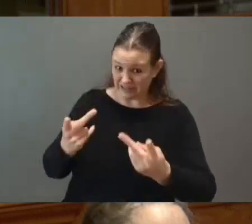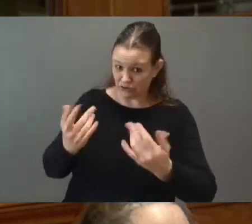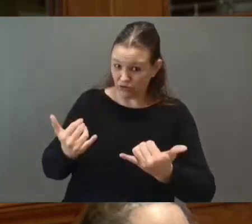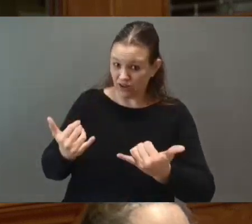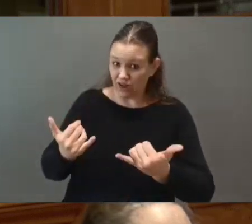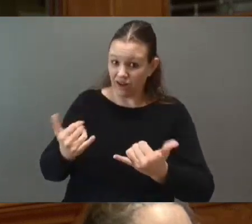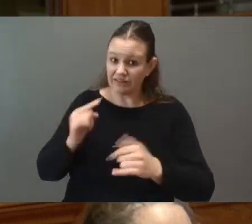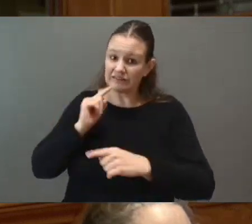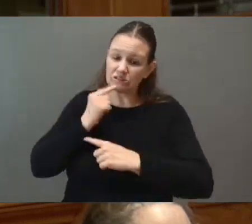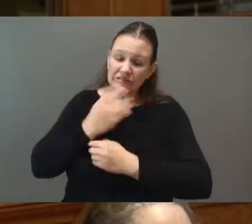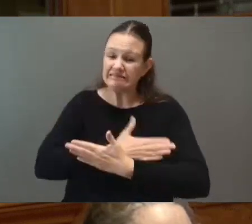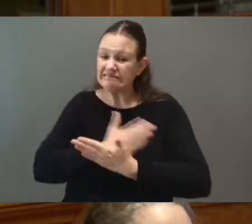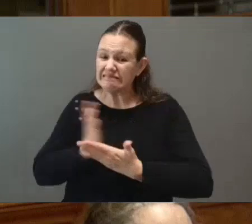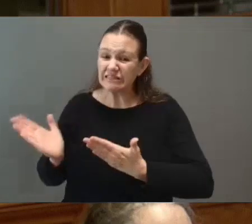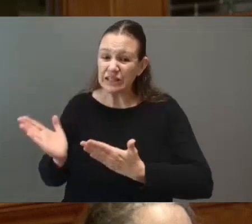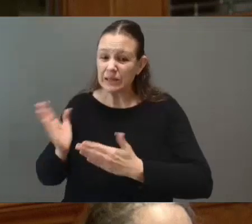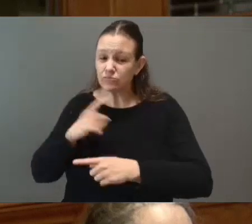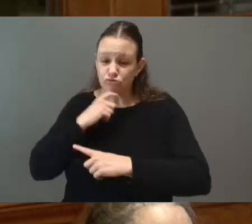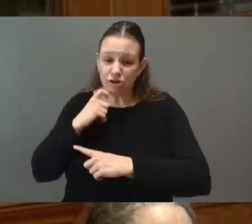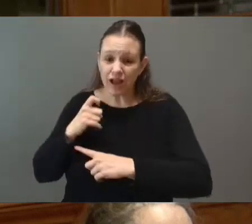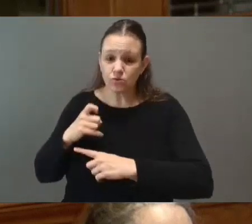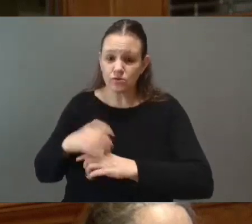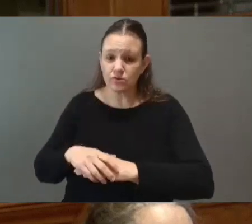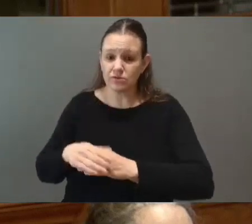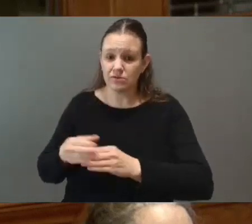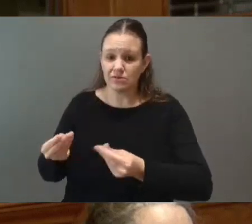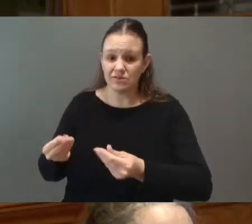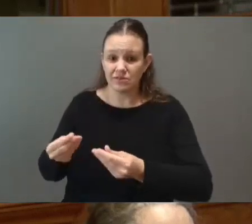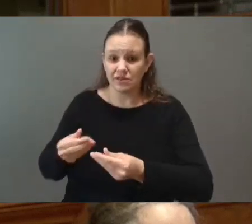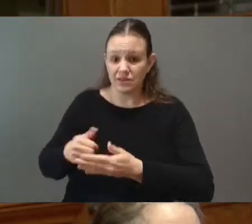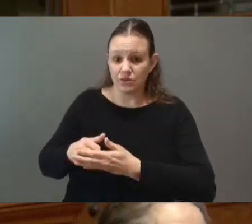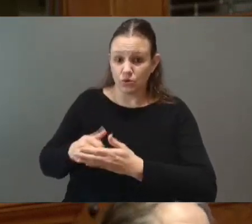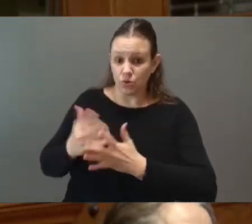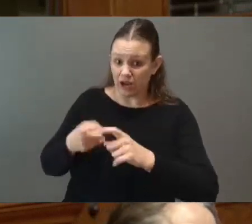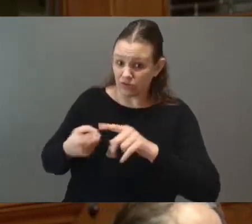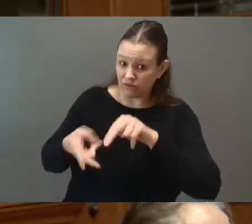scaling up the water-gobbling fracked gas industry in BC?